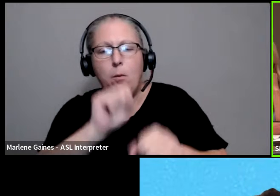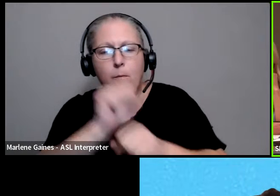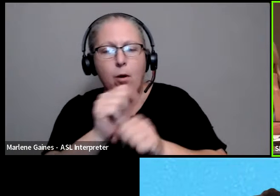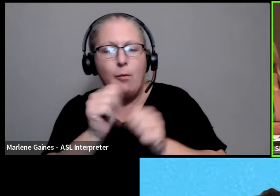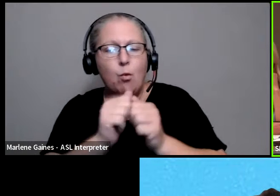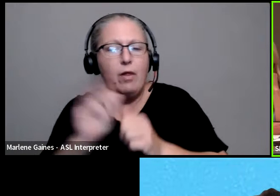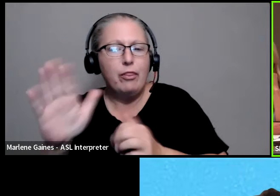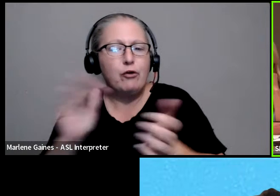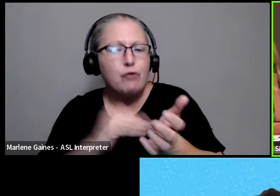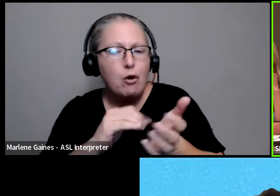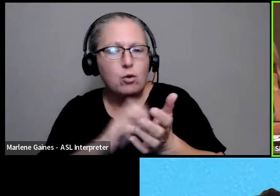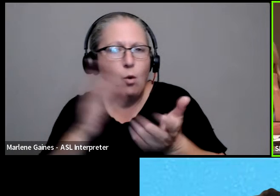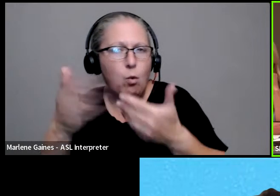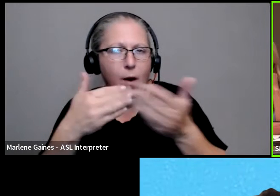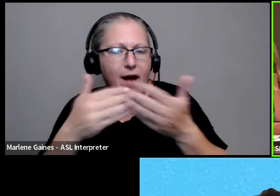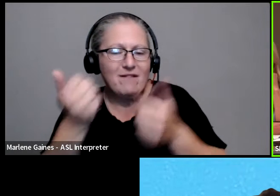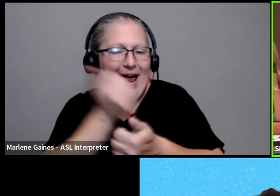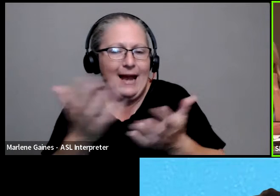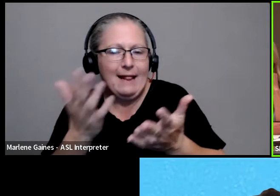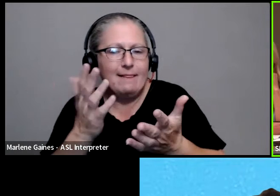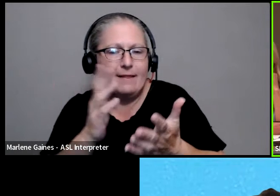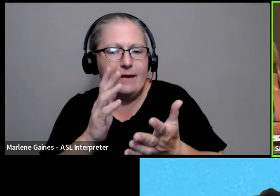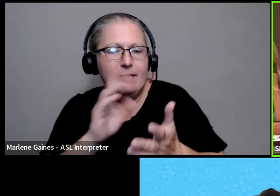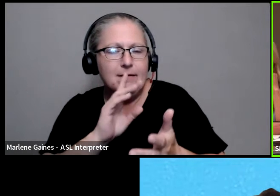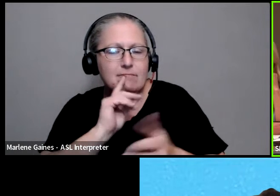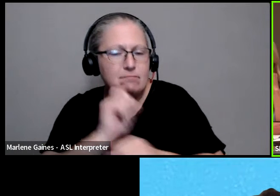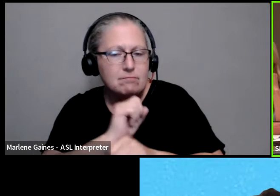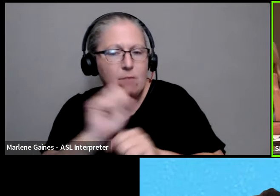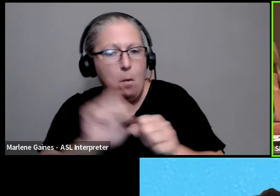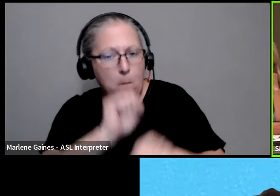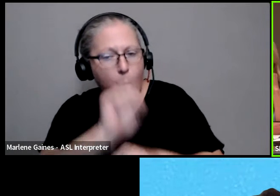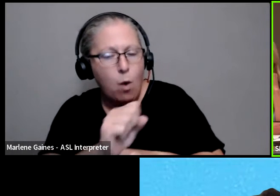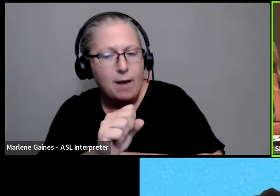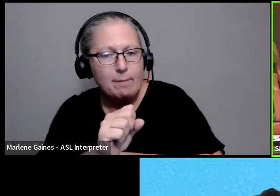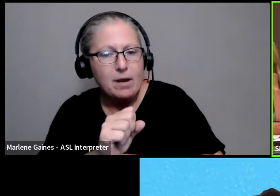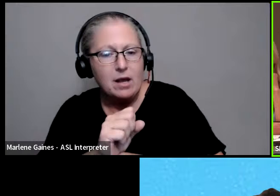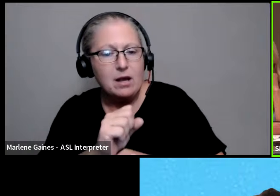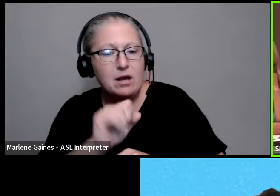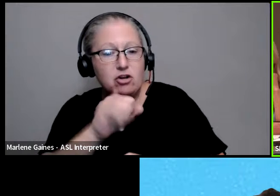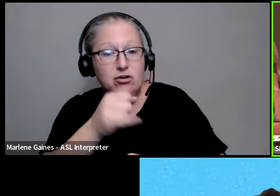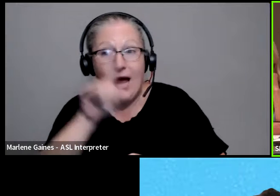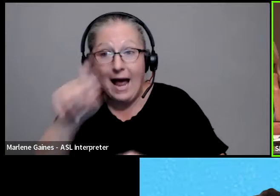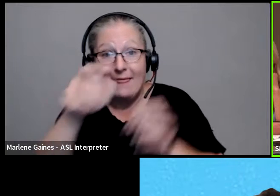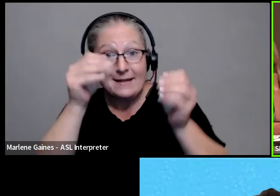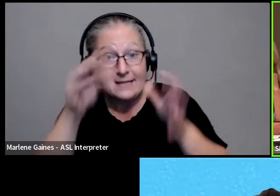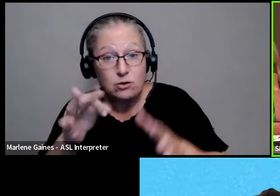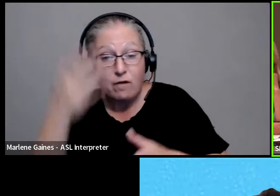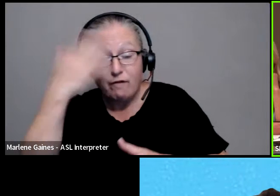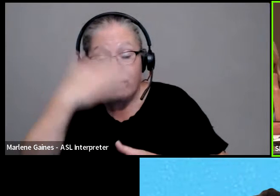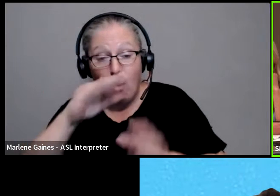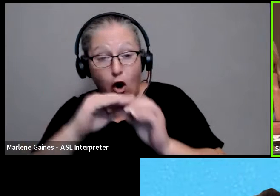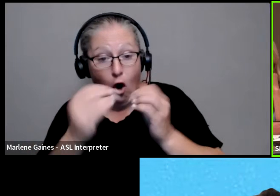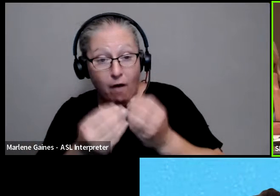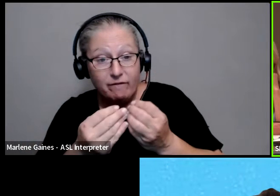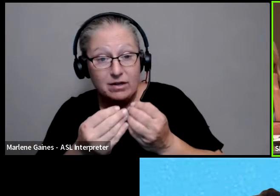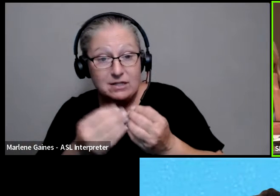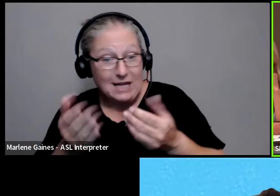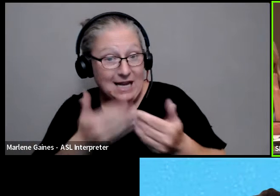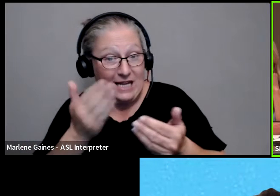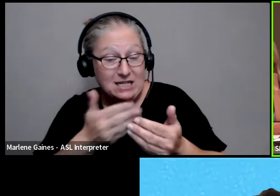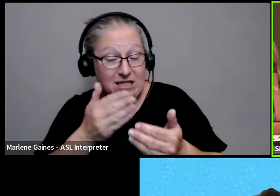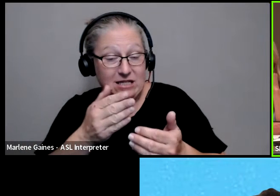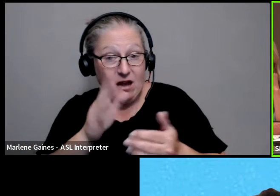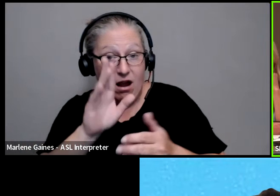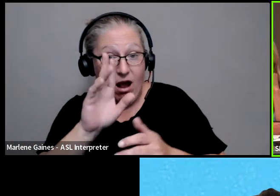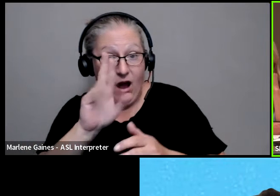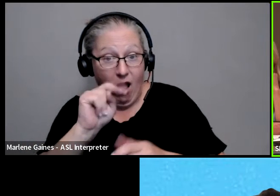or any appointment that's, you know, legitimate, right? Yeah. They'll just either ask the teacher or the front office and it's easy to unlock it.